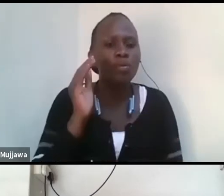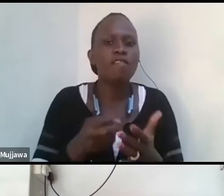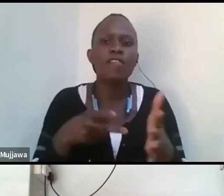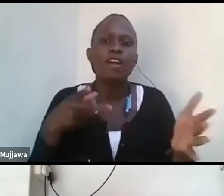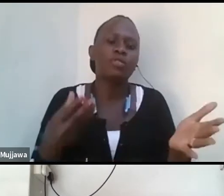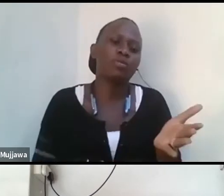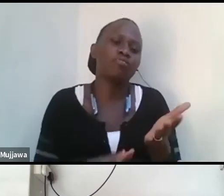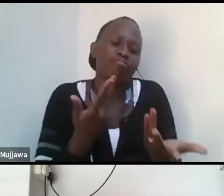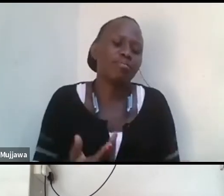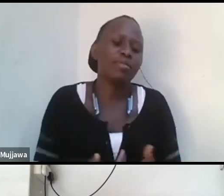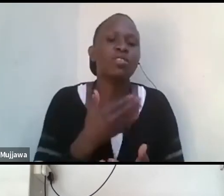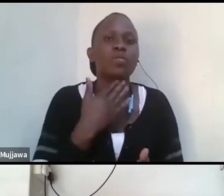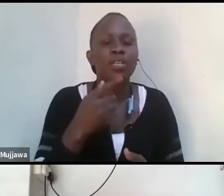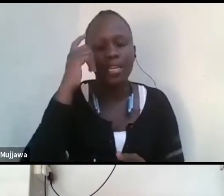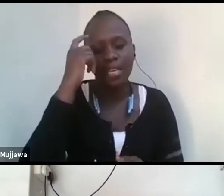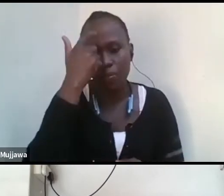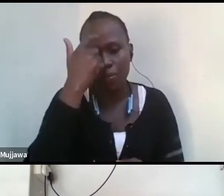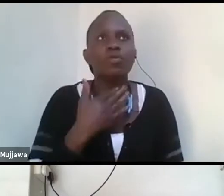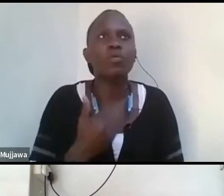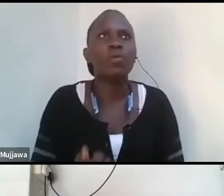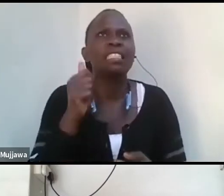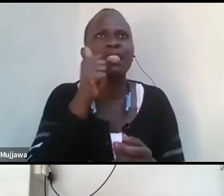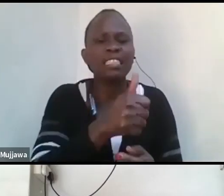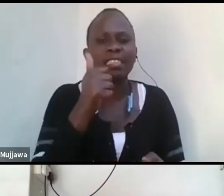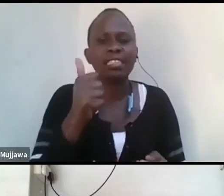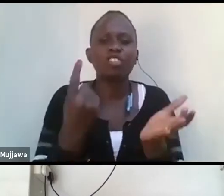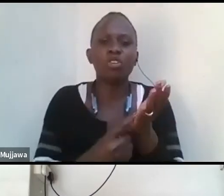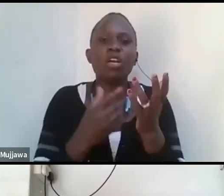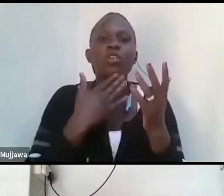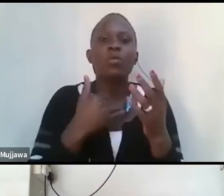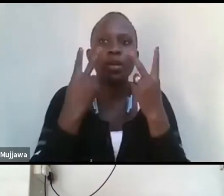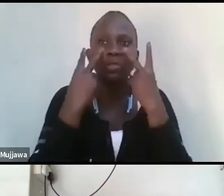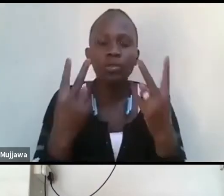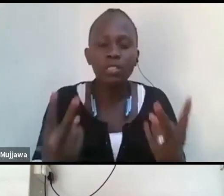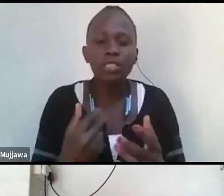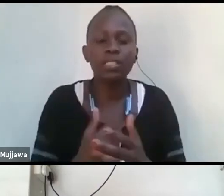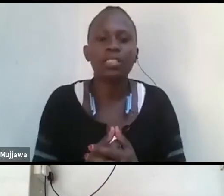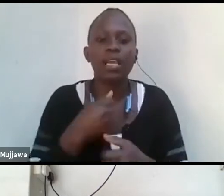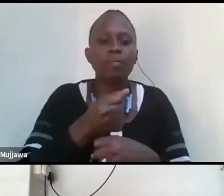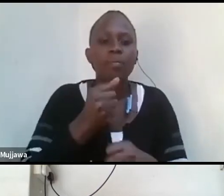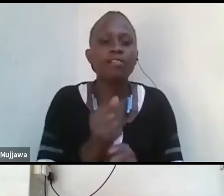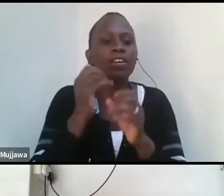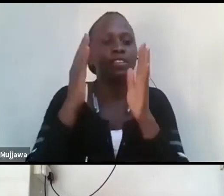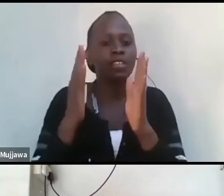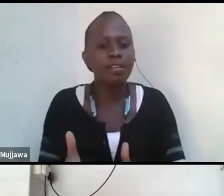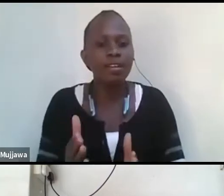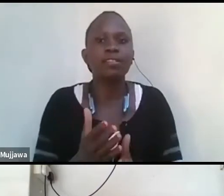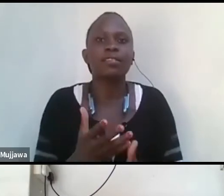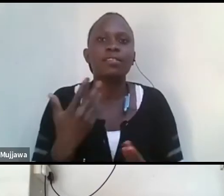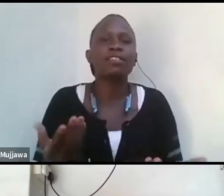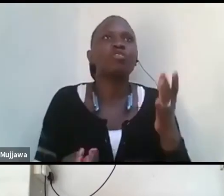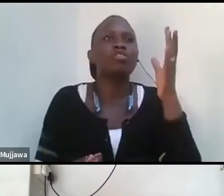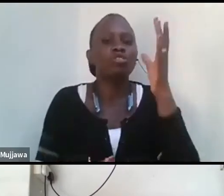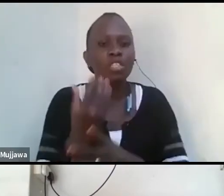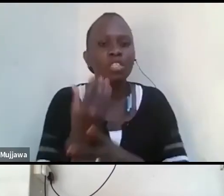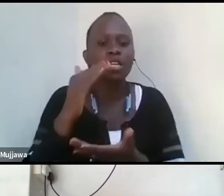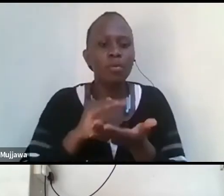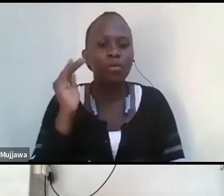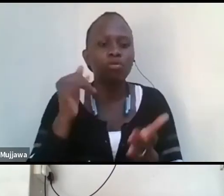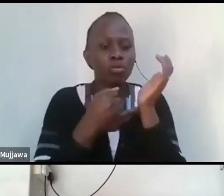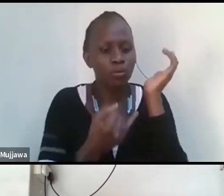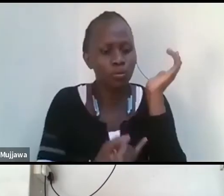And manufacturers create more jobs, create good paying jobs. So let us